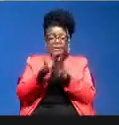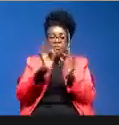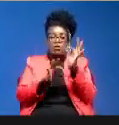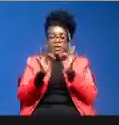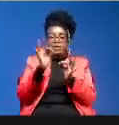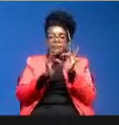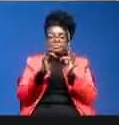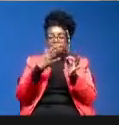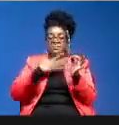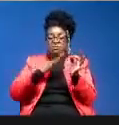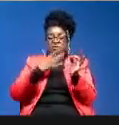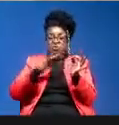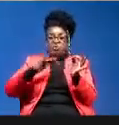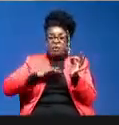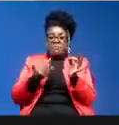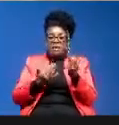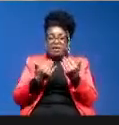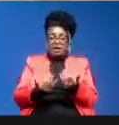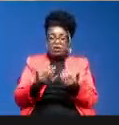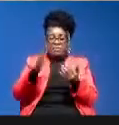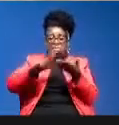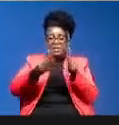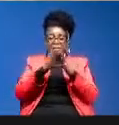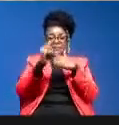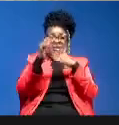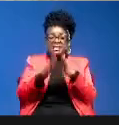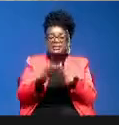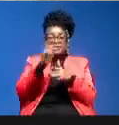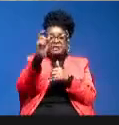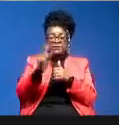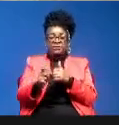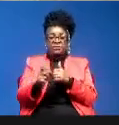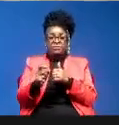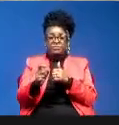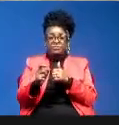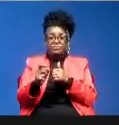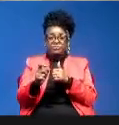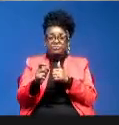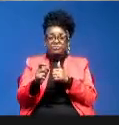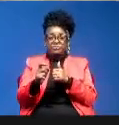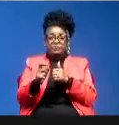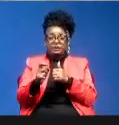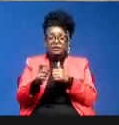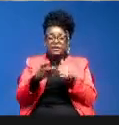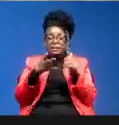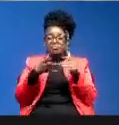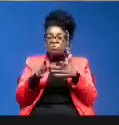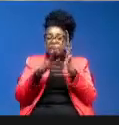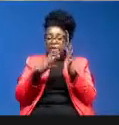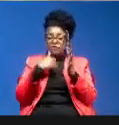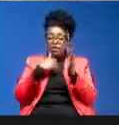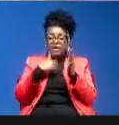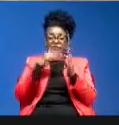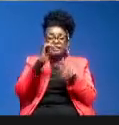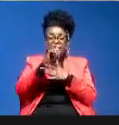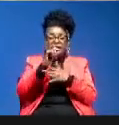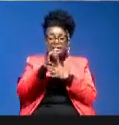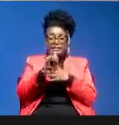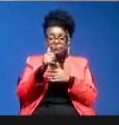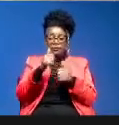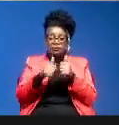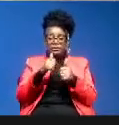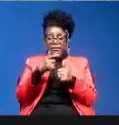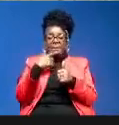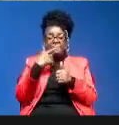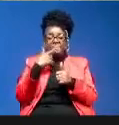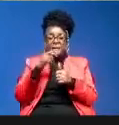practices, these Samburu women have become ecological leaders in the region and a model for regenerating grazing practices